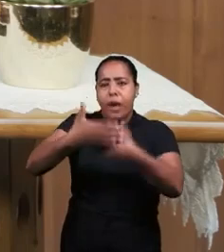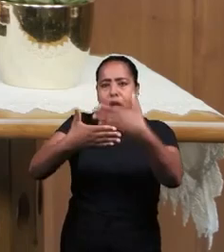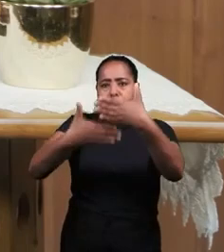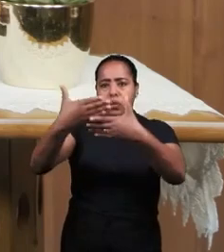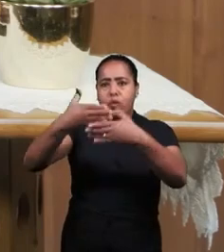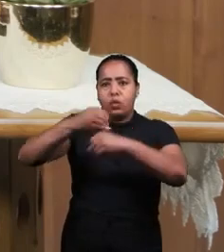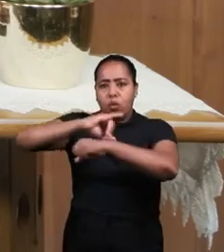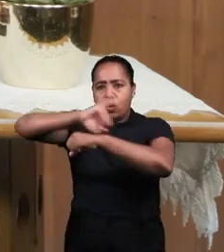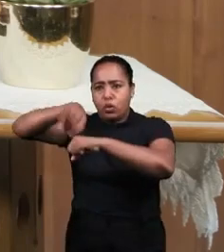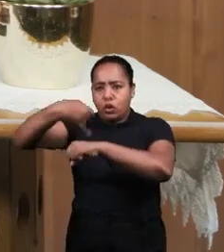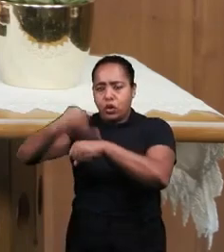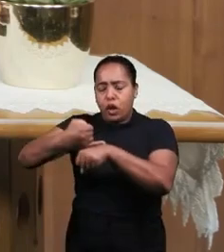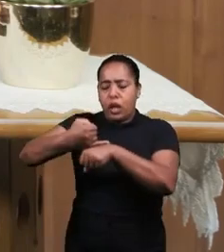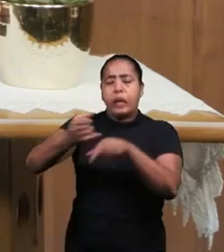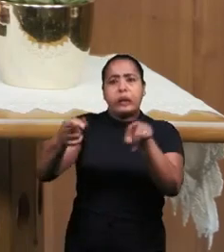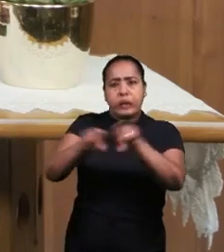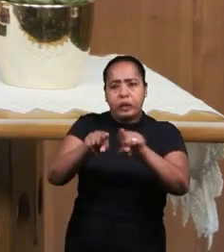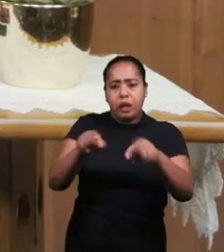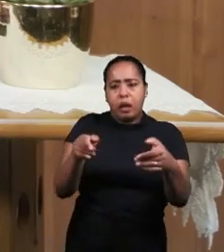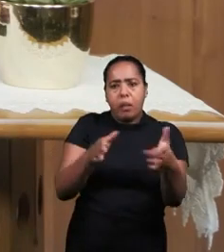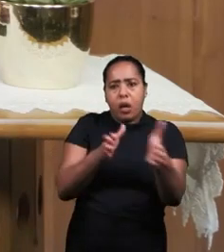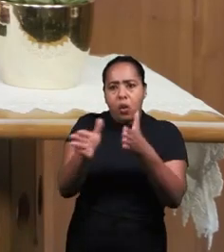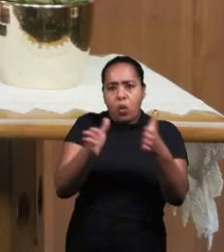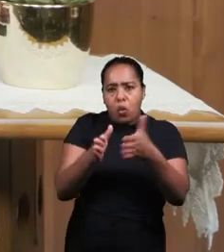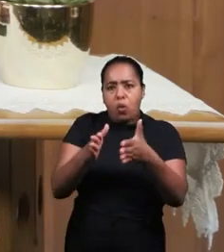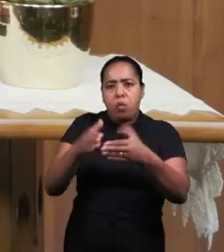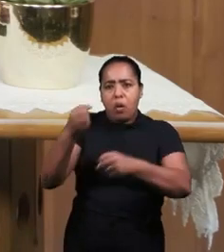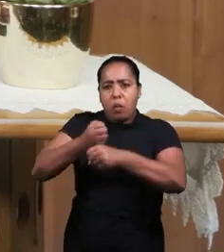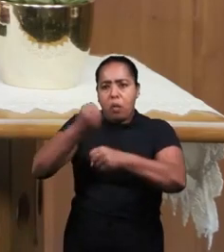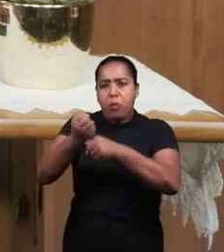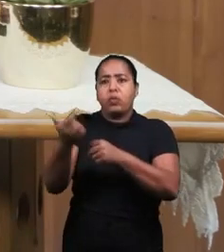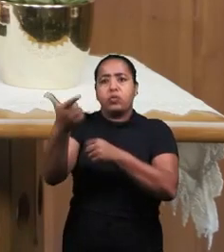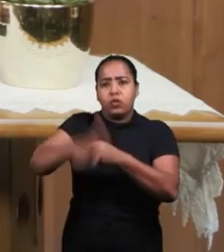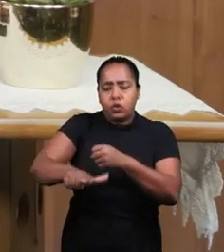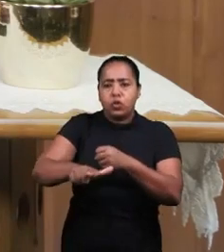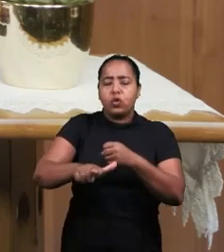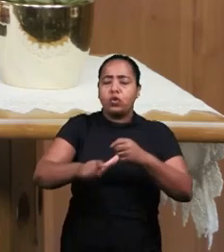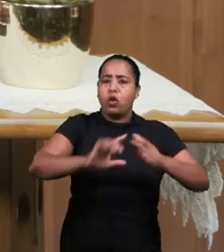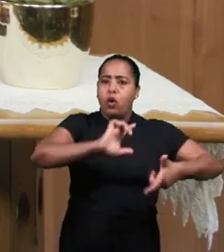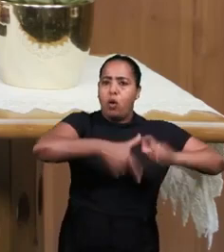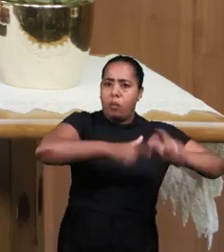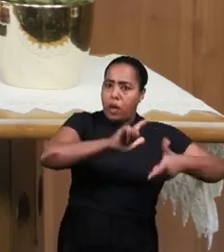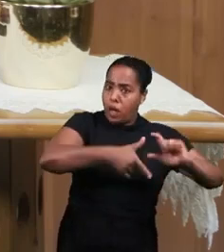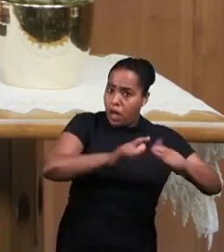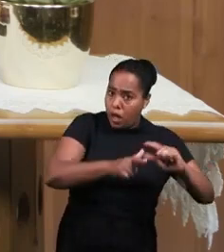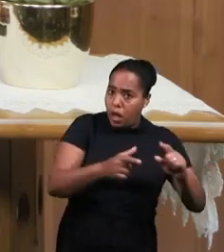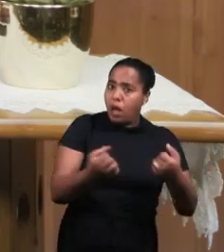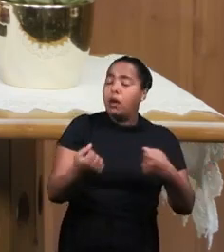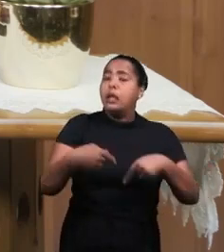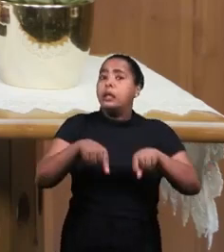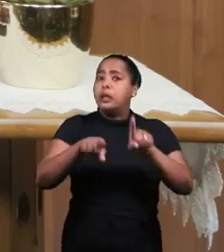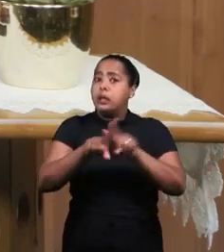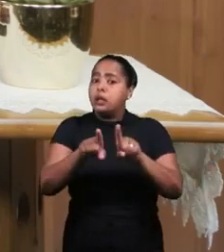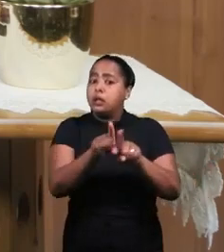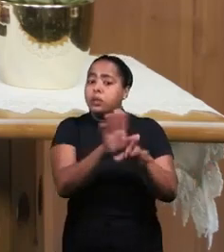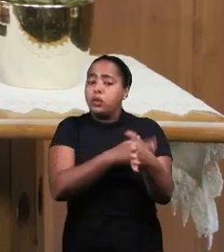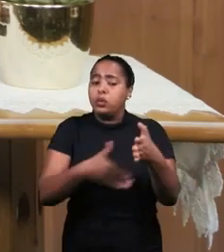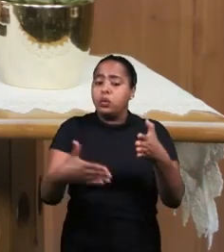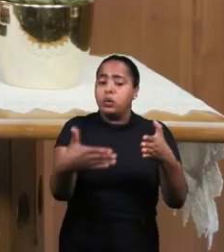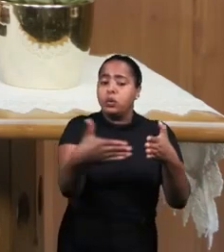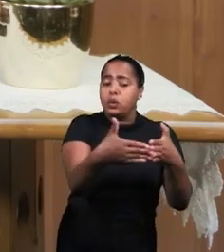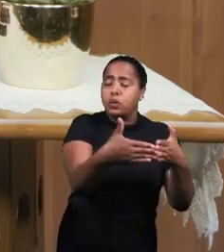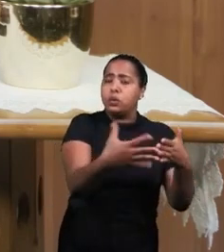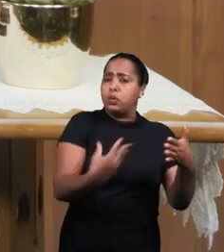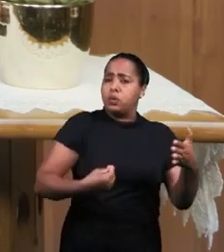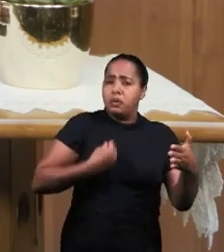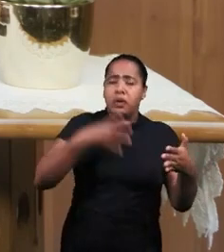reconstruction of the walls of Jerusalem in the period of reconstruction for Israel. And naturally, everything that was lived